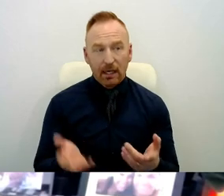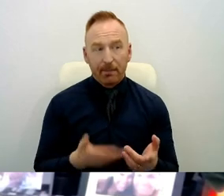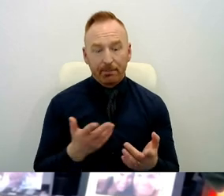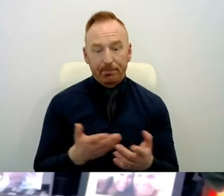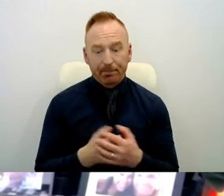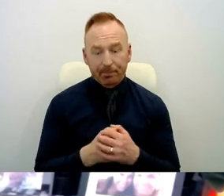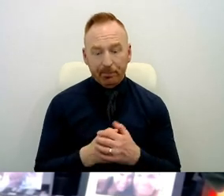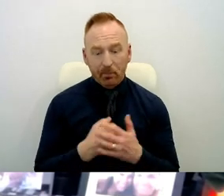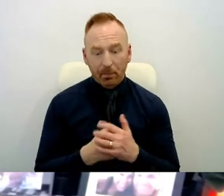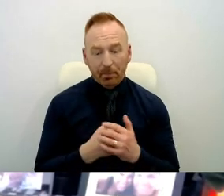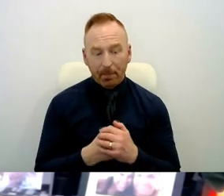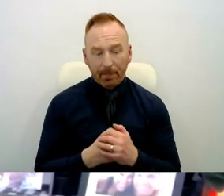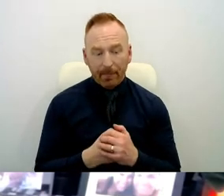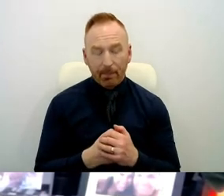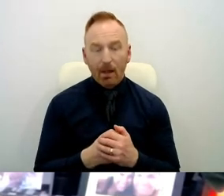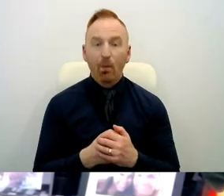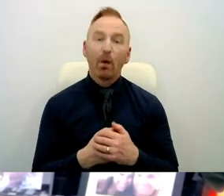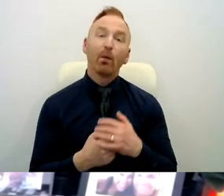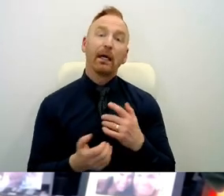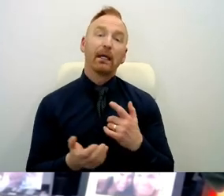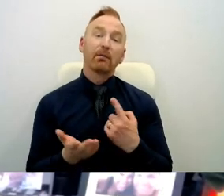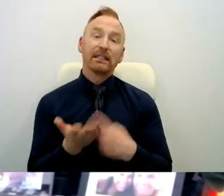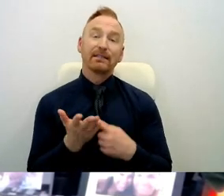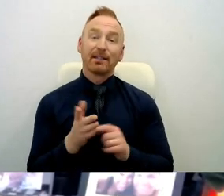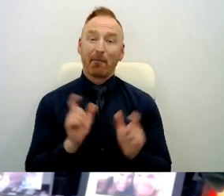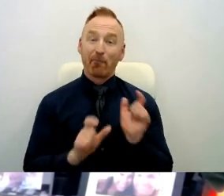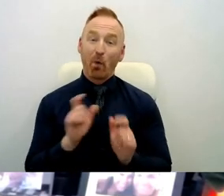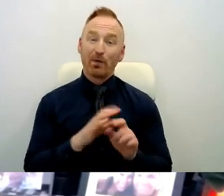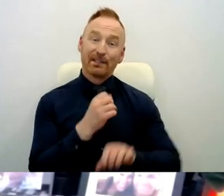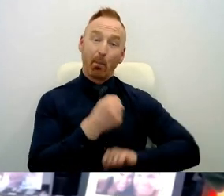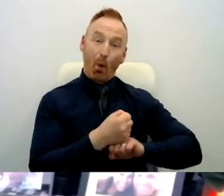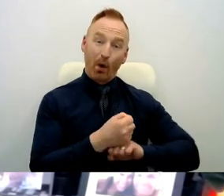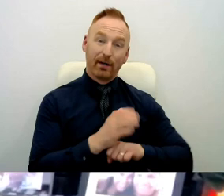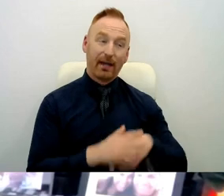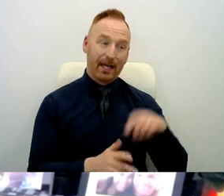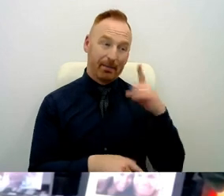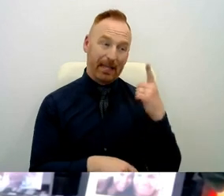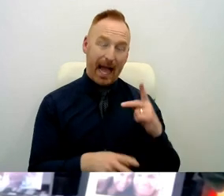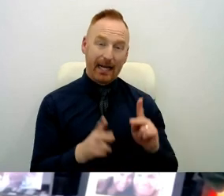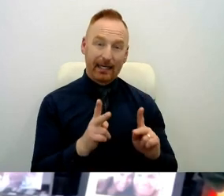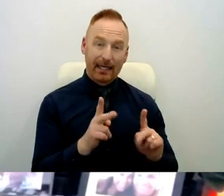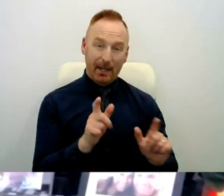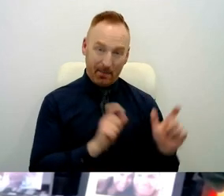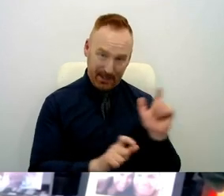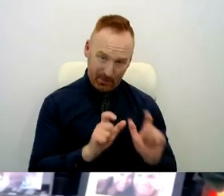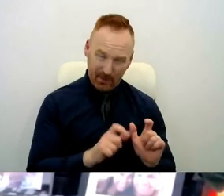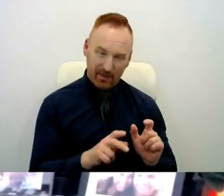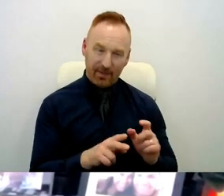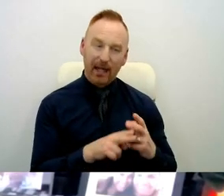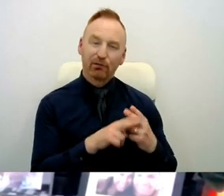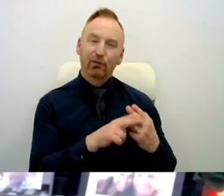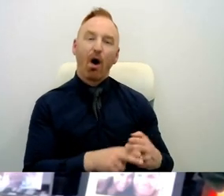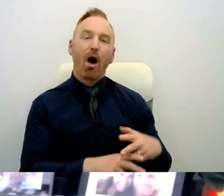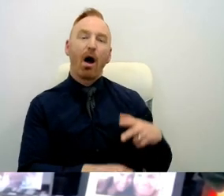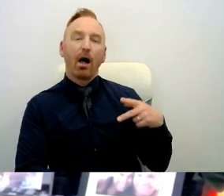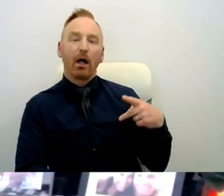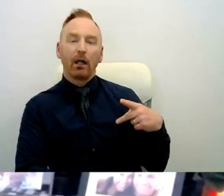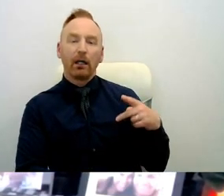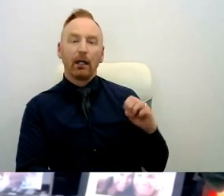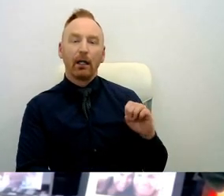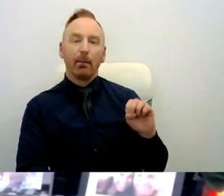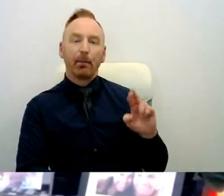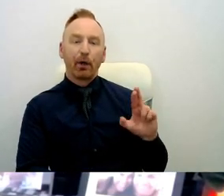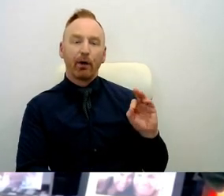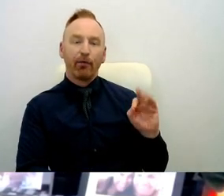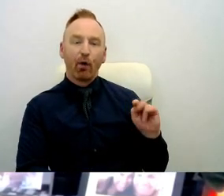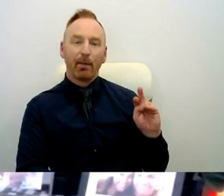about when we talk about folks supporting Black people, but it being performative, what people are talking about